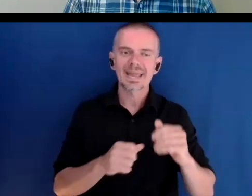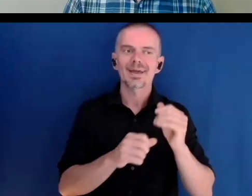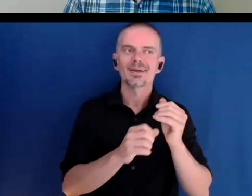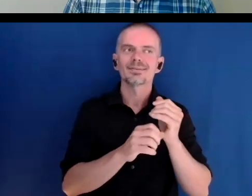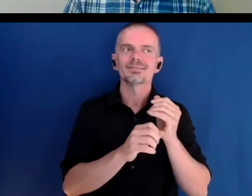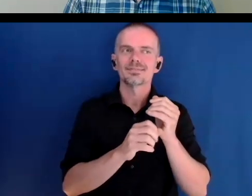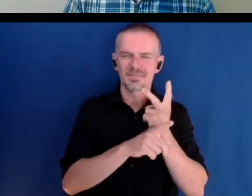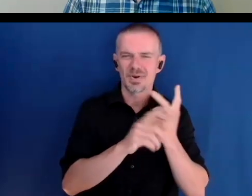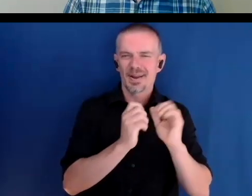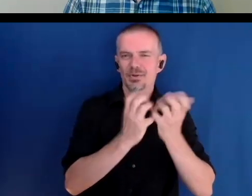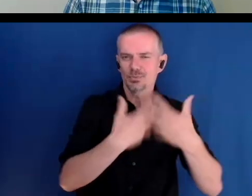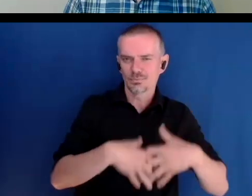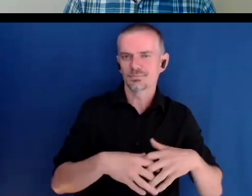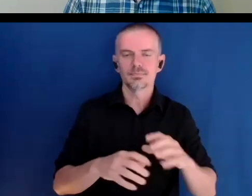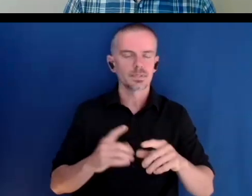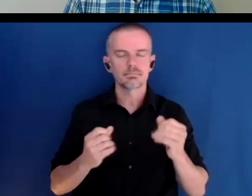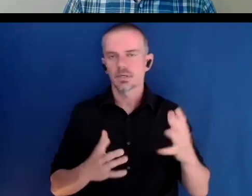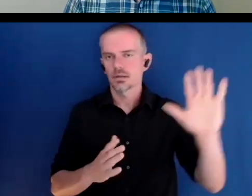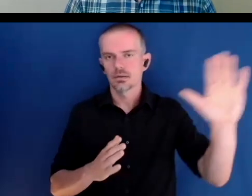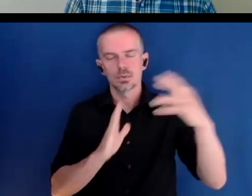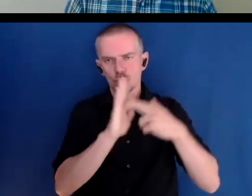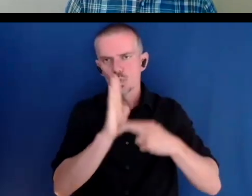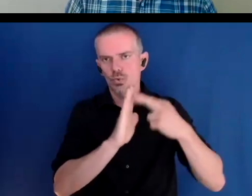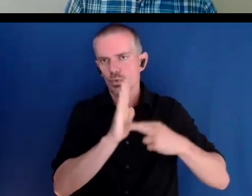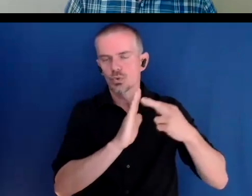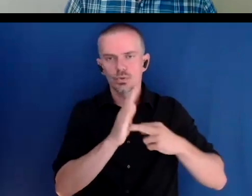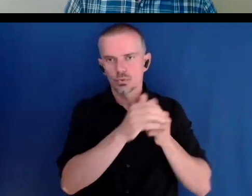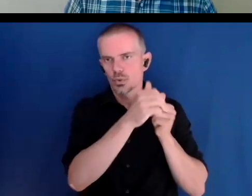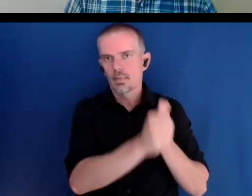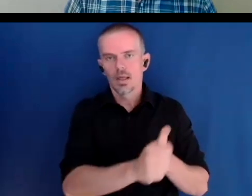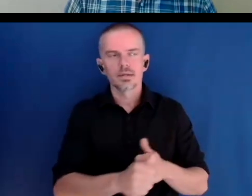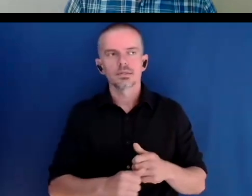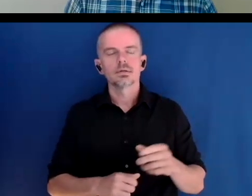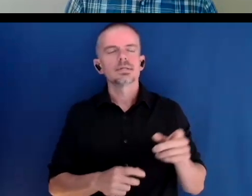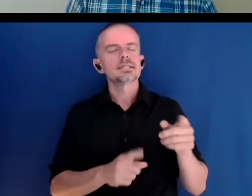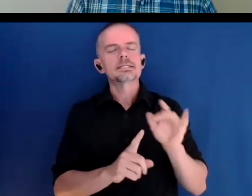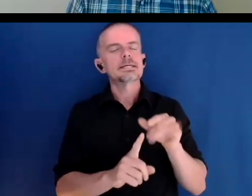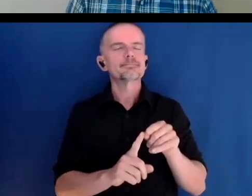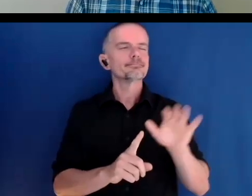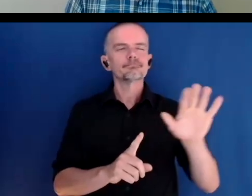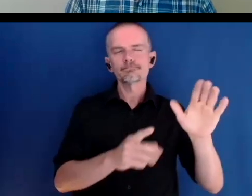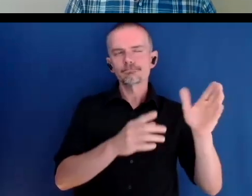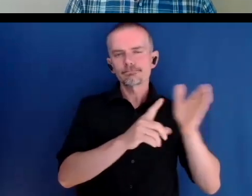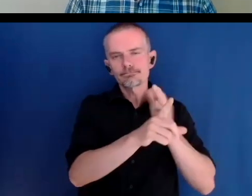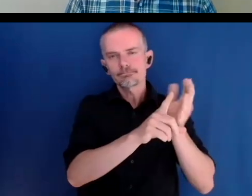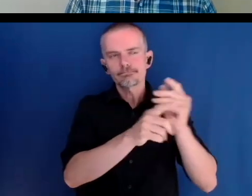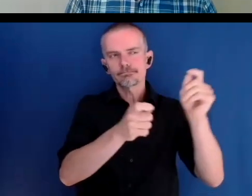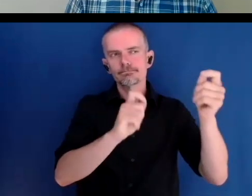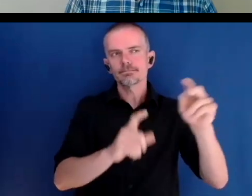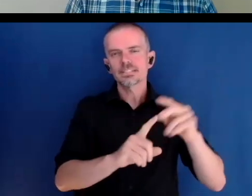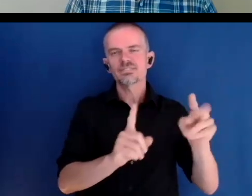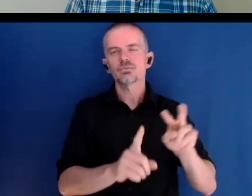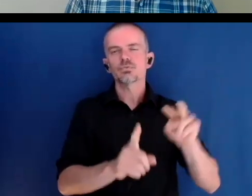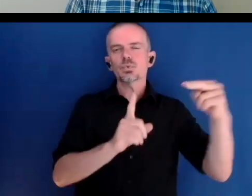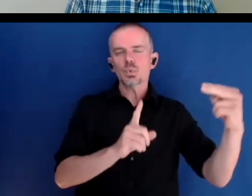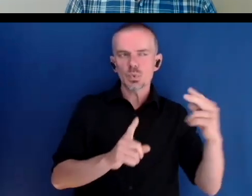in here. Be prepared to have different people see them different ways and be prepared to sort of shift how you're showing up as a